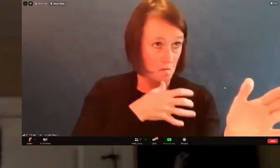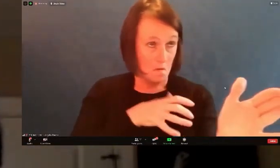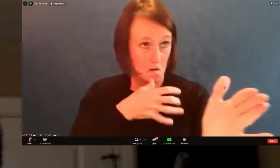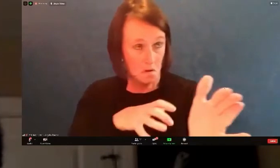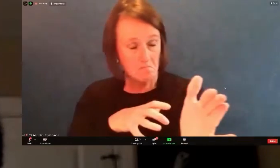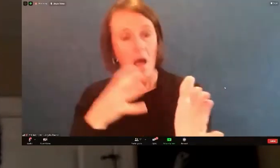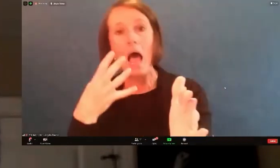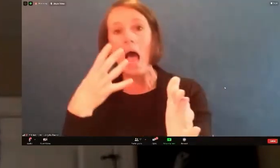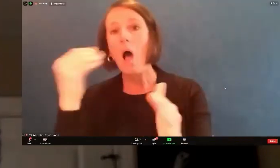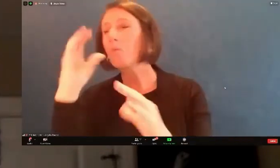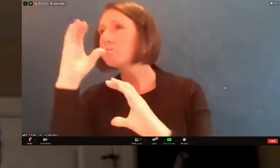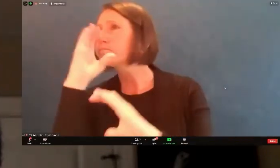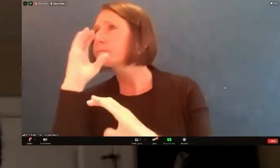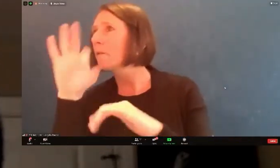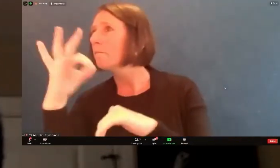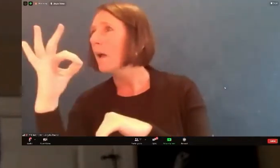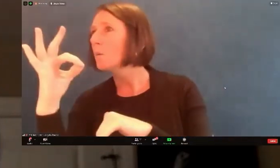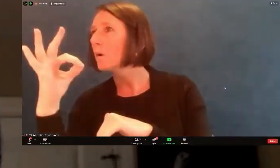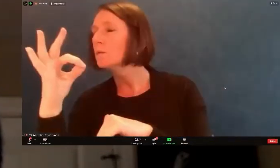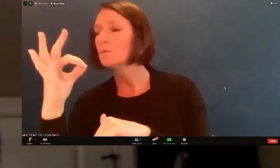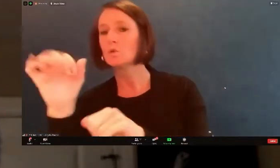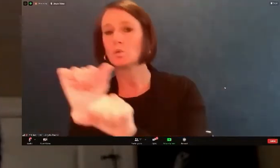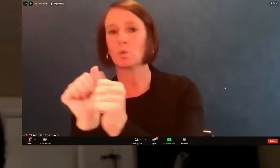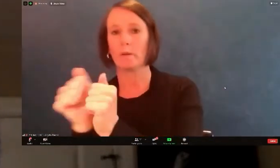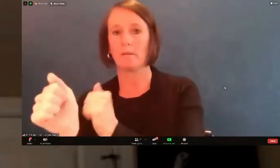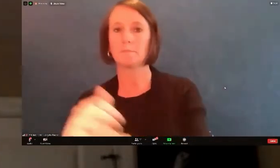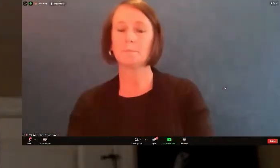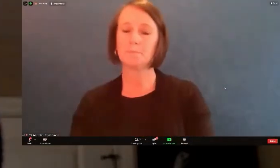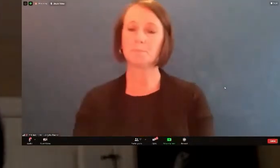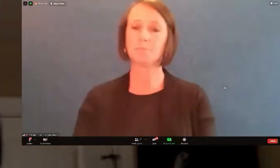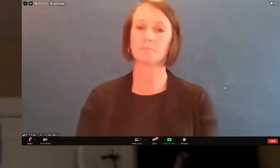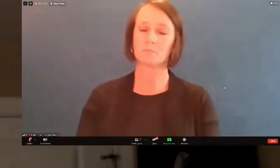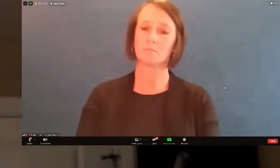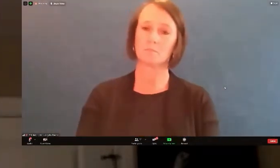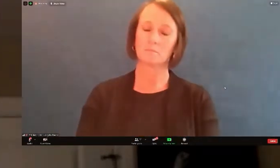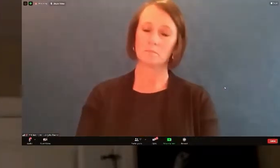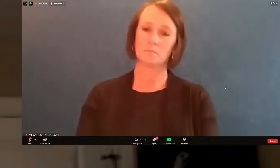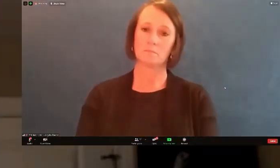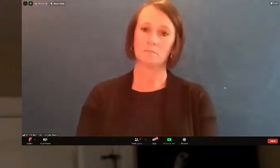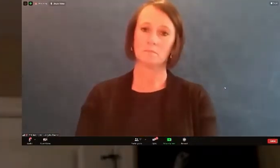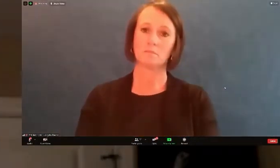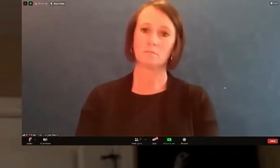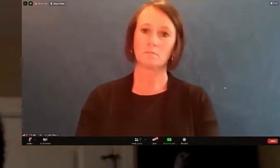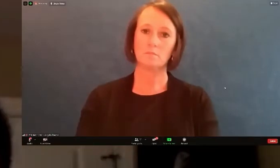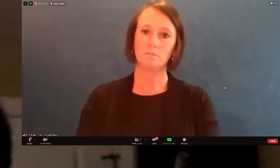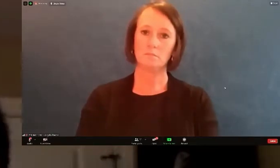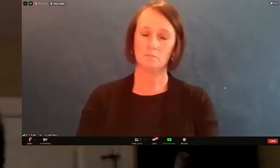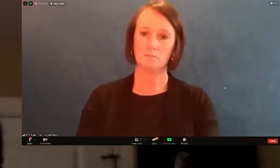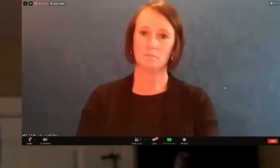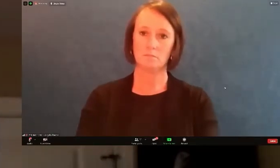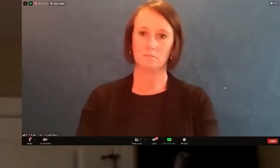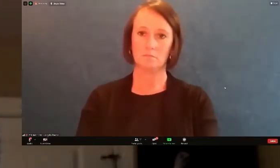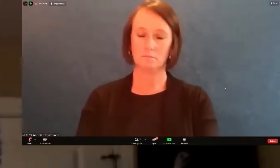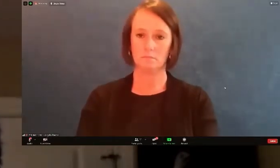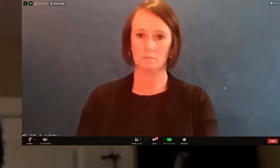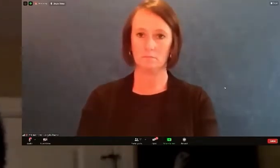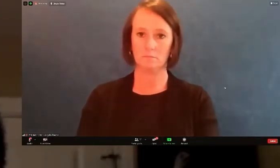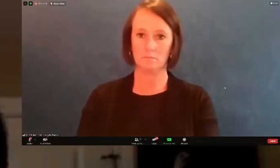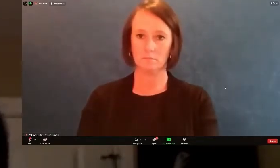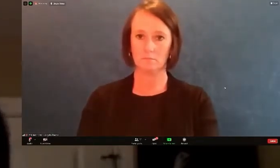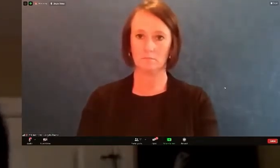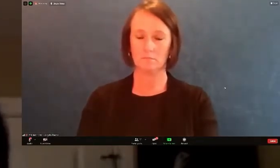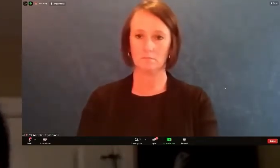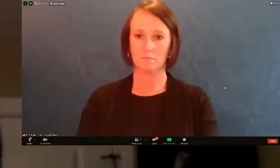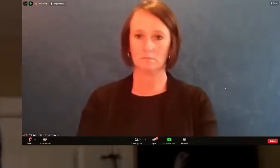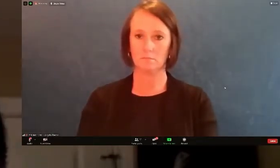many of the people who may be listening may be writers or authors or people who want to break into the industry. The key is, I think you have to really